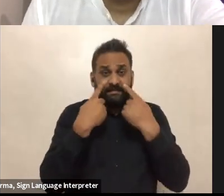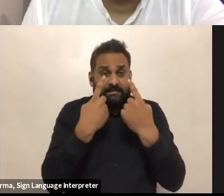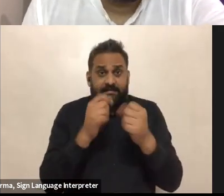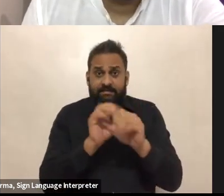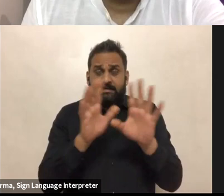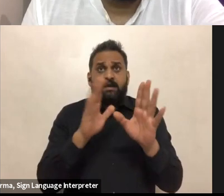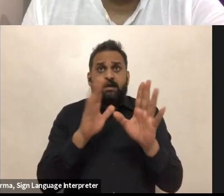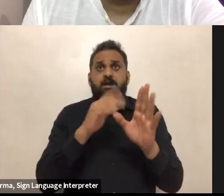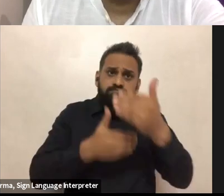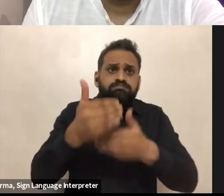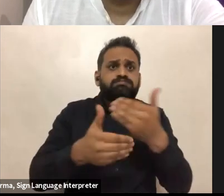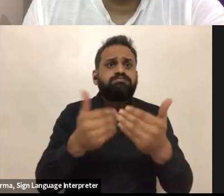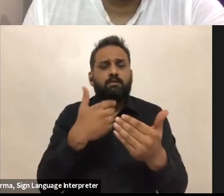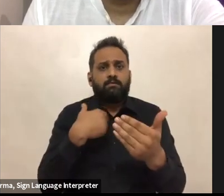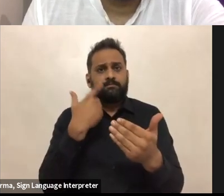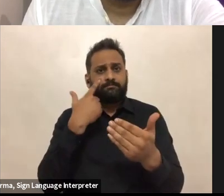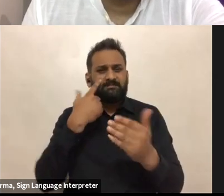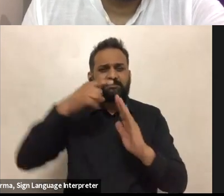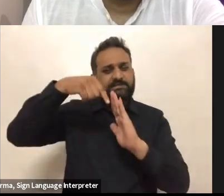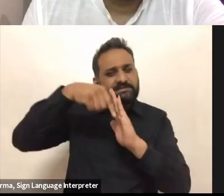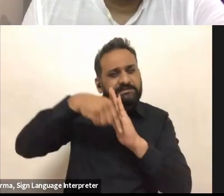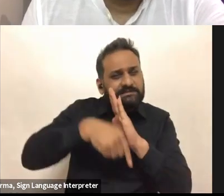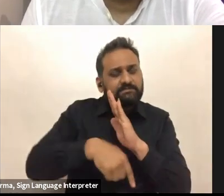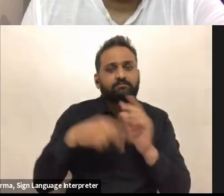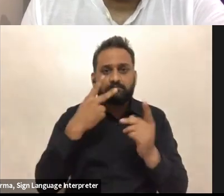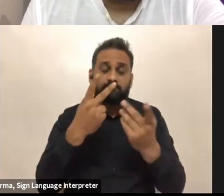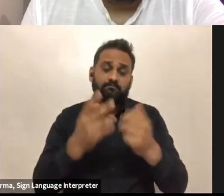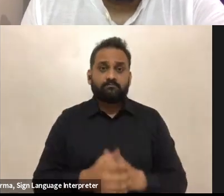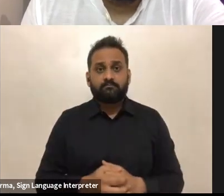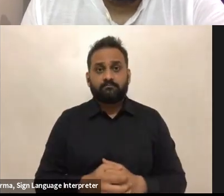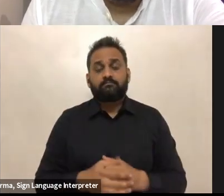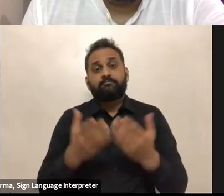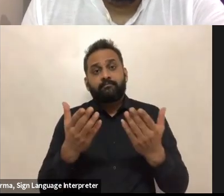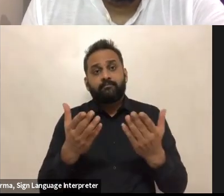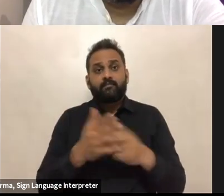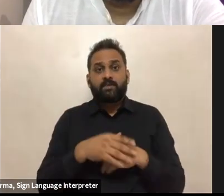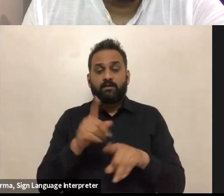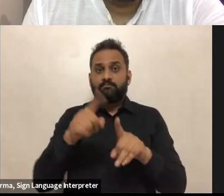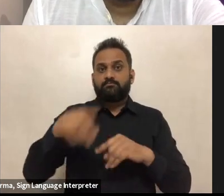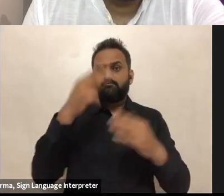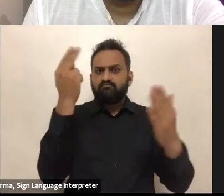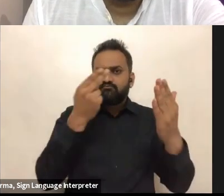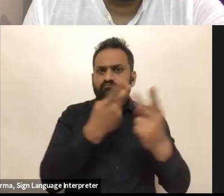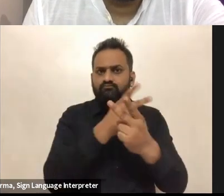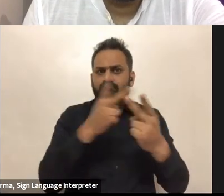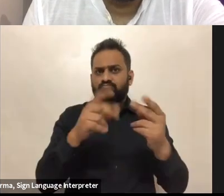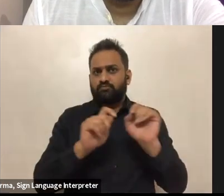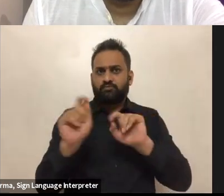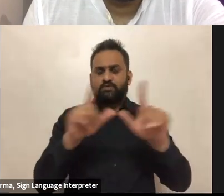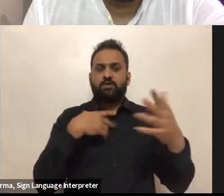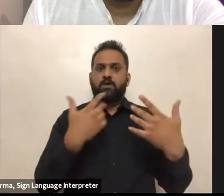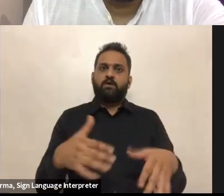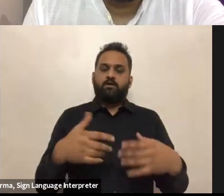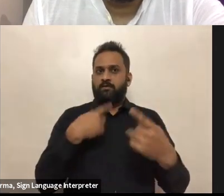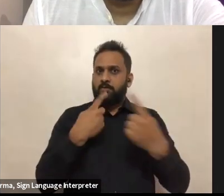we can look more deeply at that. I will say, as far as your painting goes, it's always good to talk to an artist, and I